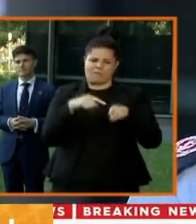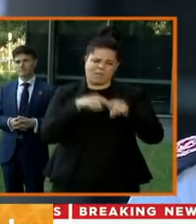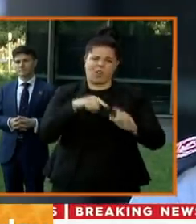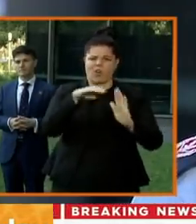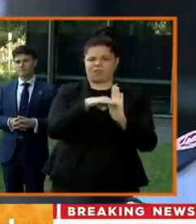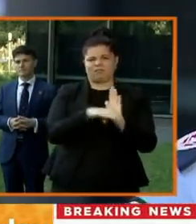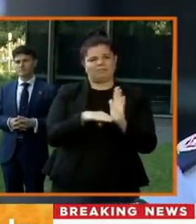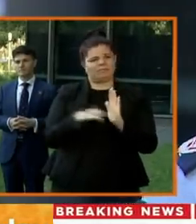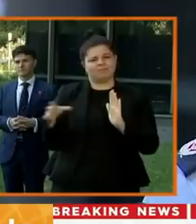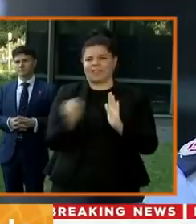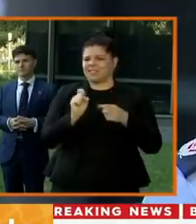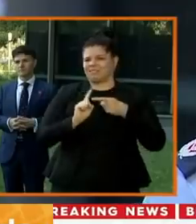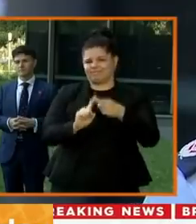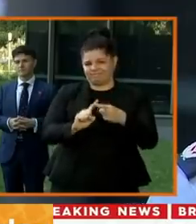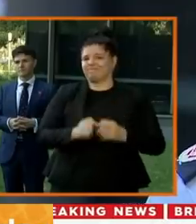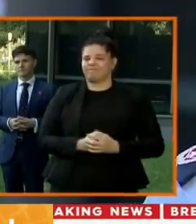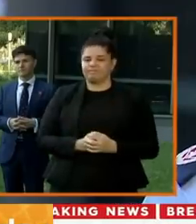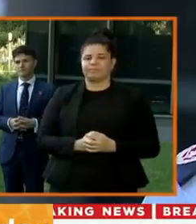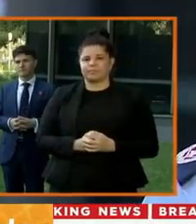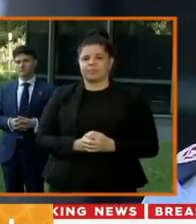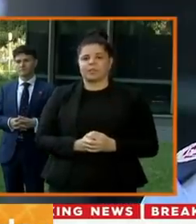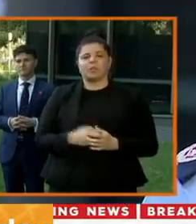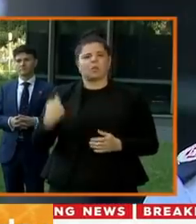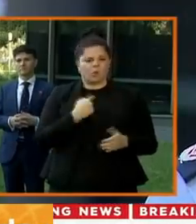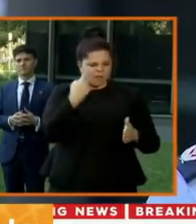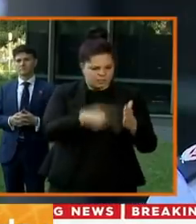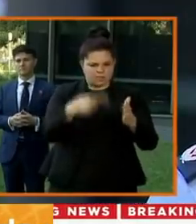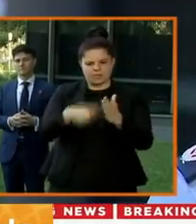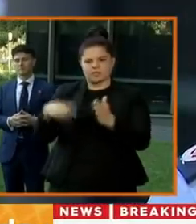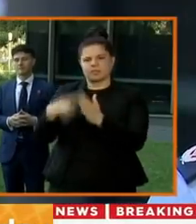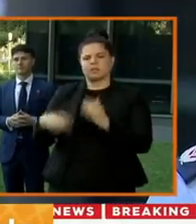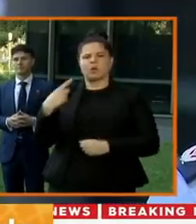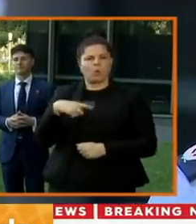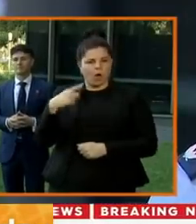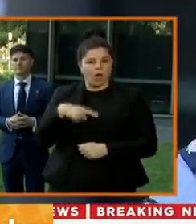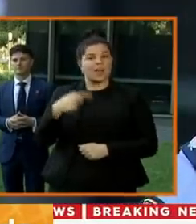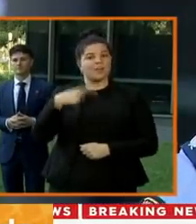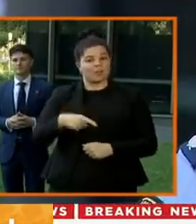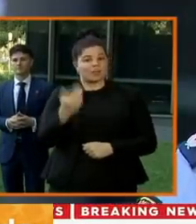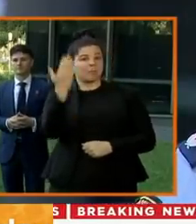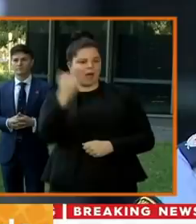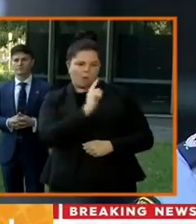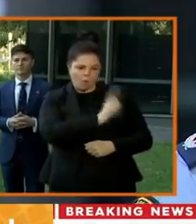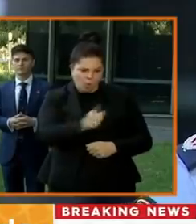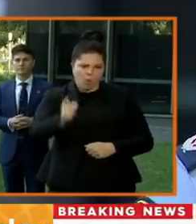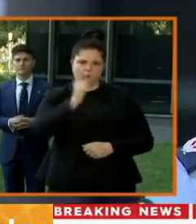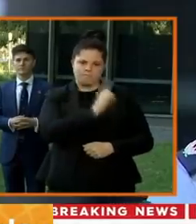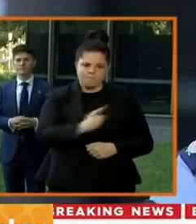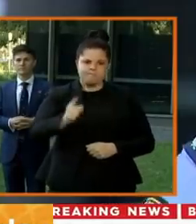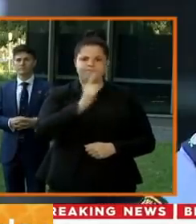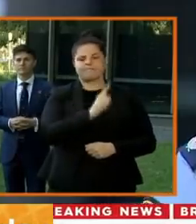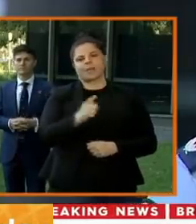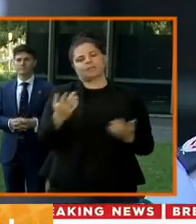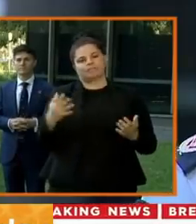orders stand. Many of the tickets issued are people who had been given multiple warnings in the past, and police will continue to